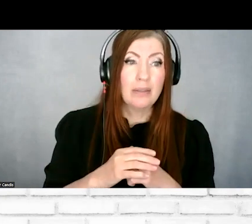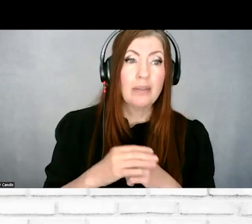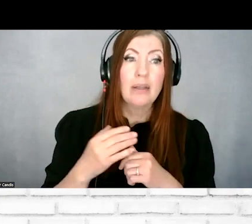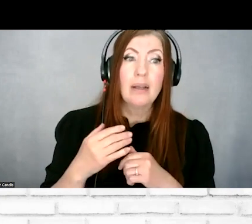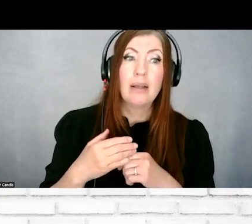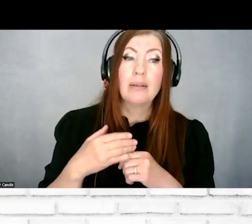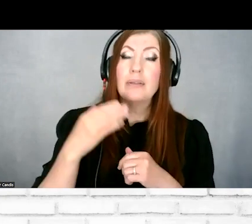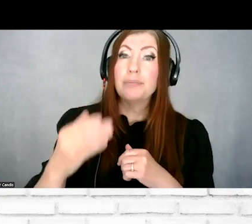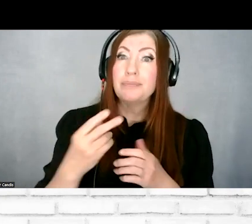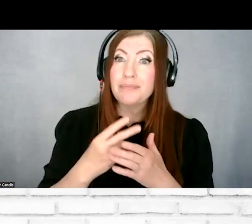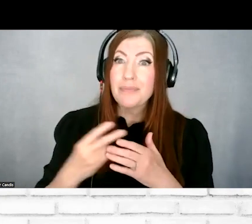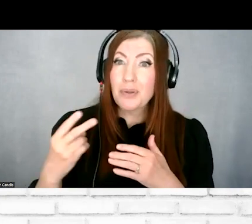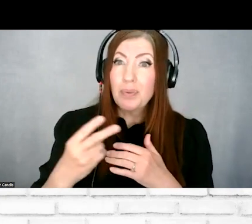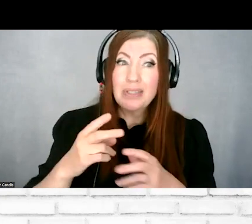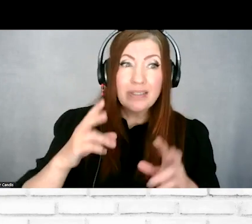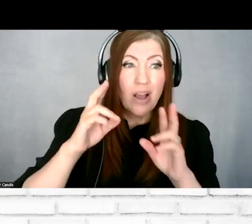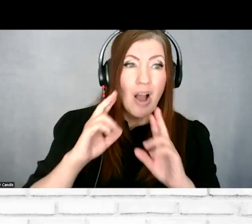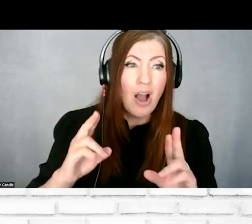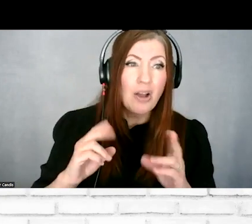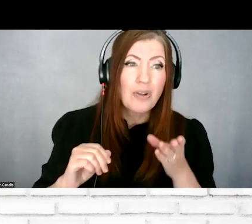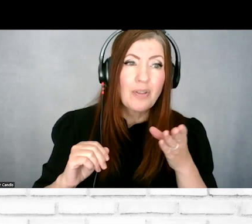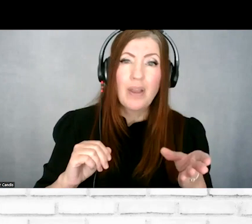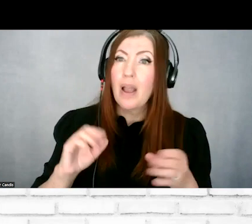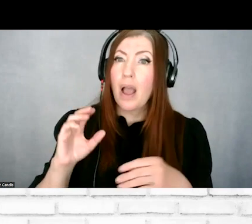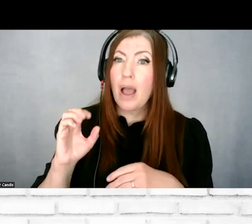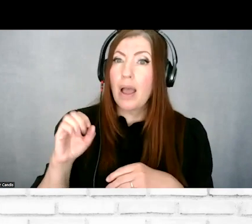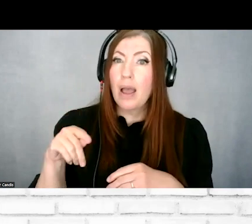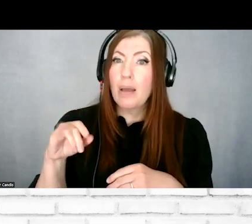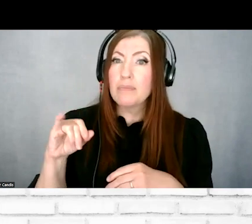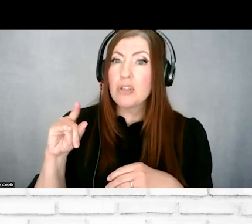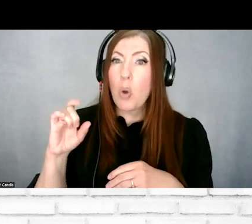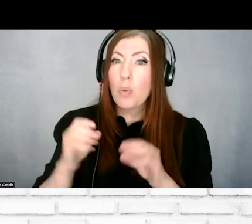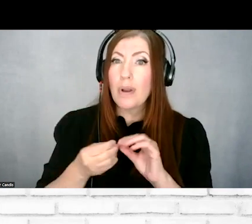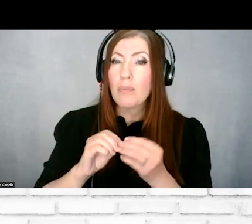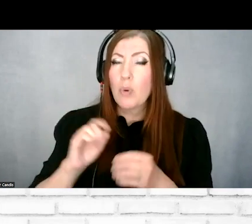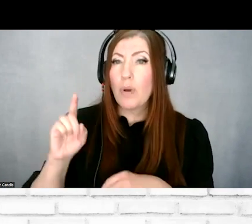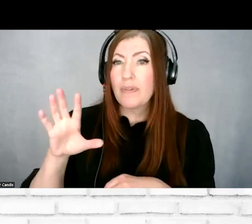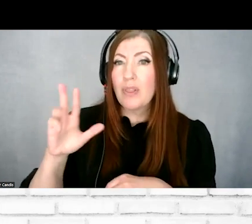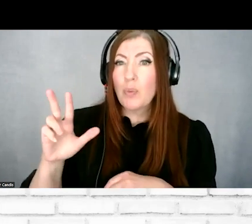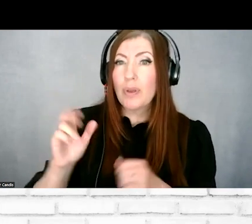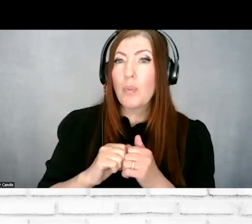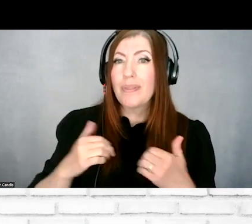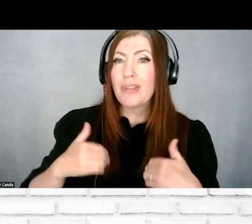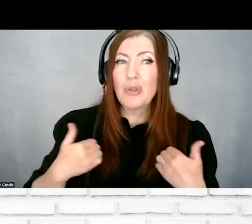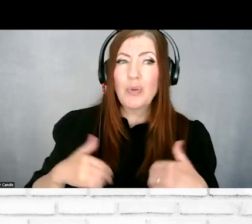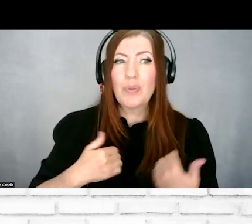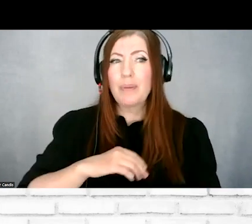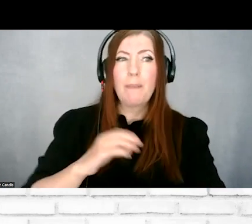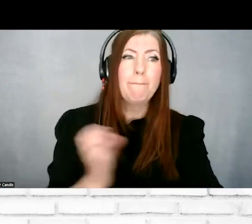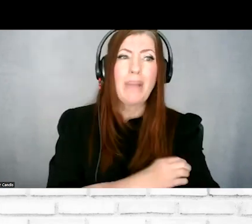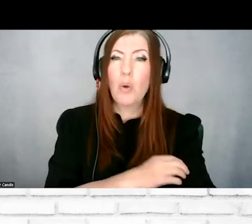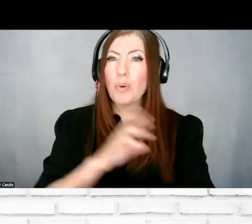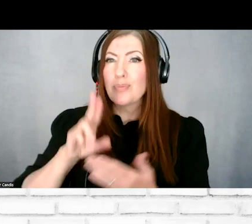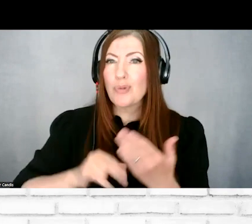we are going to be honored to have our episode number 153 with the Youth Power Project,